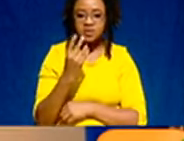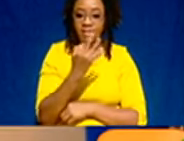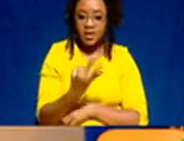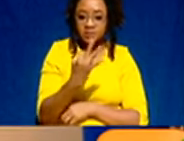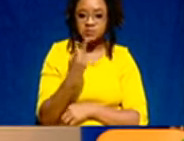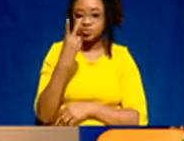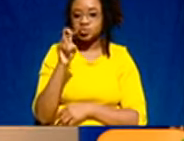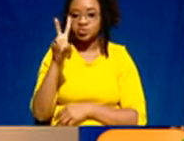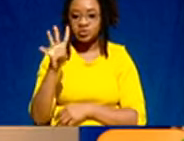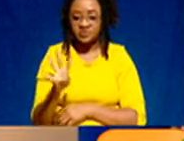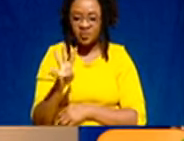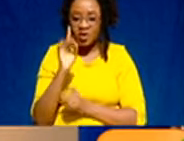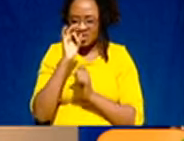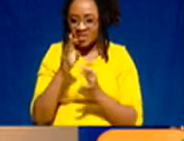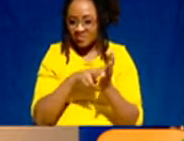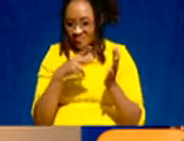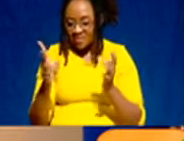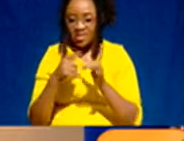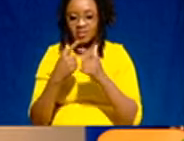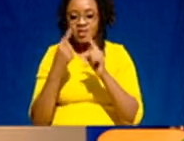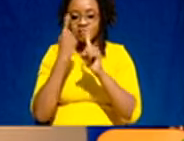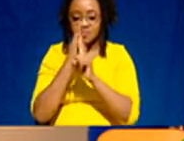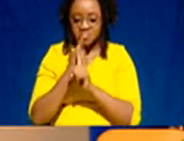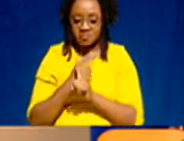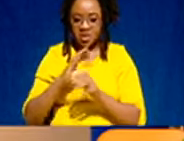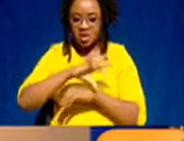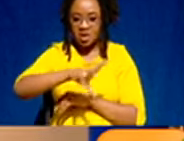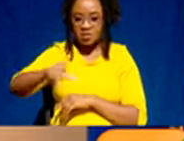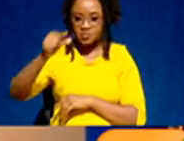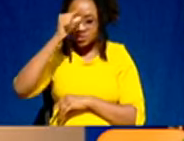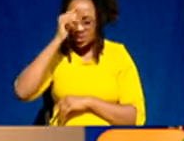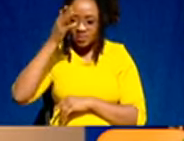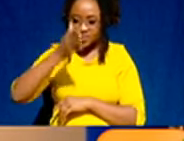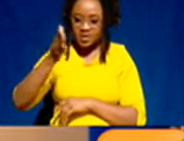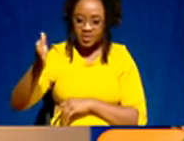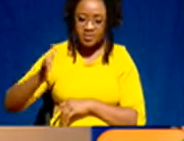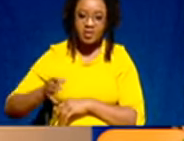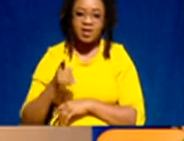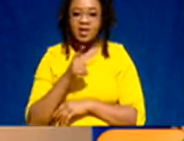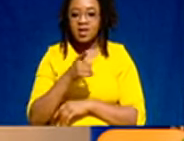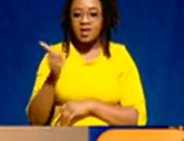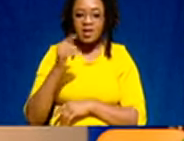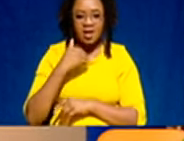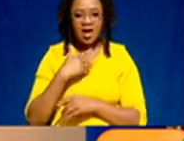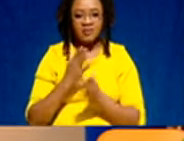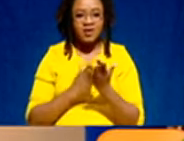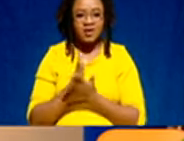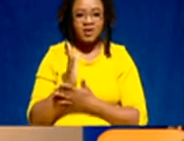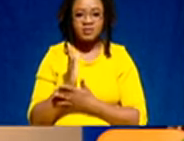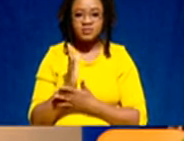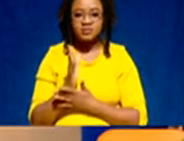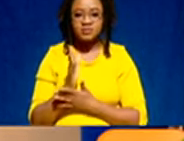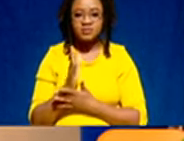March 2024, failure to which the respective county governments who are their employers will be at liberty to